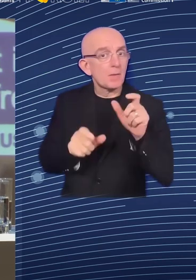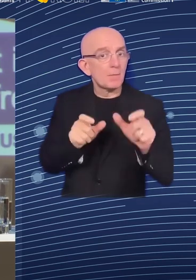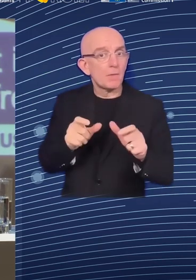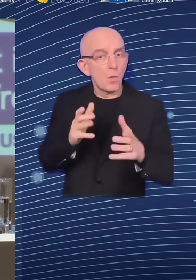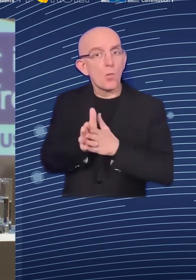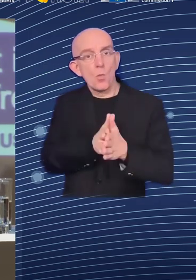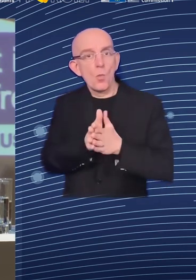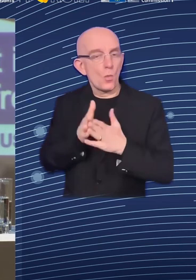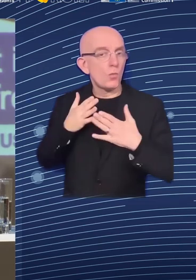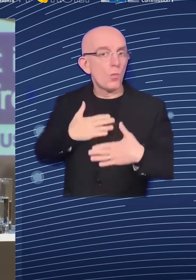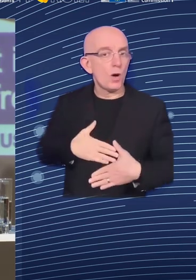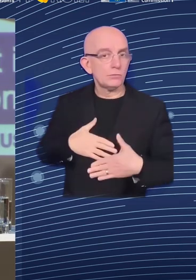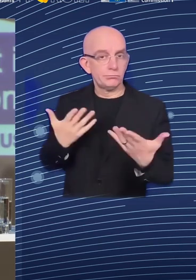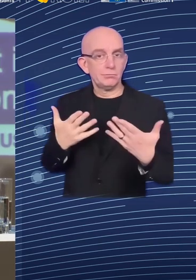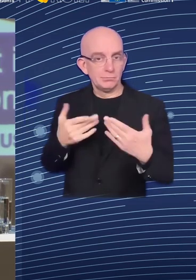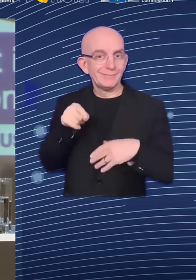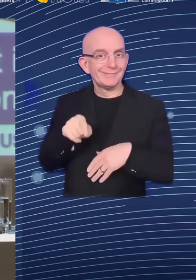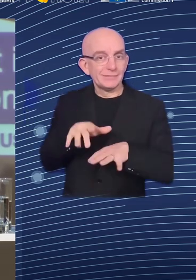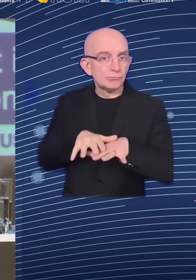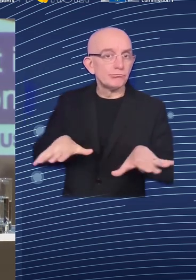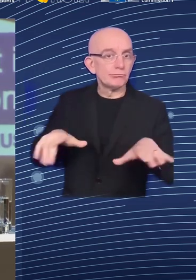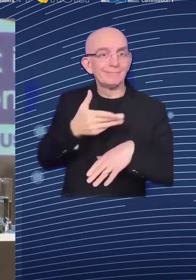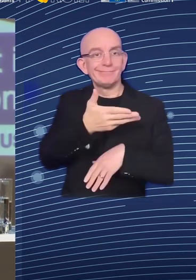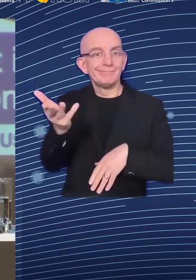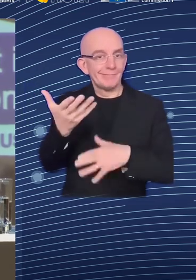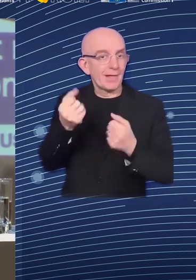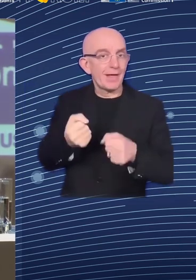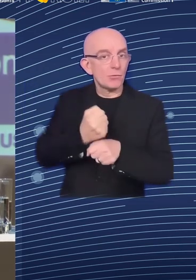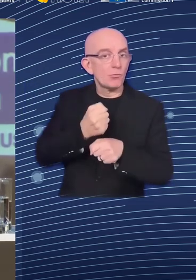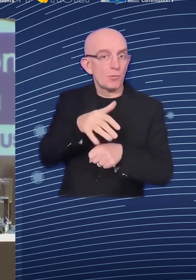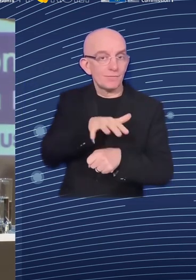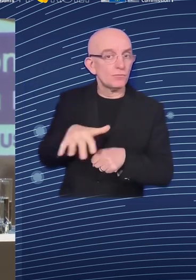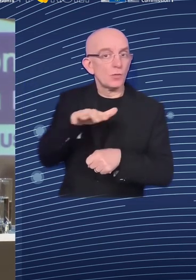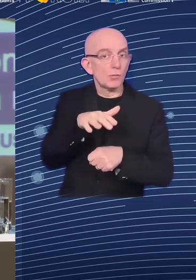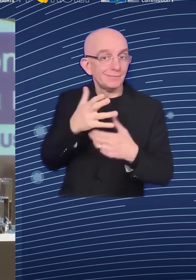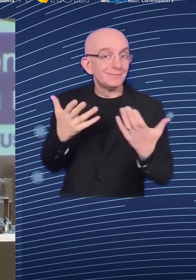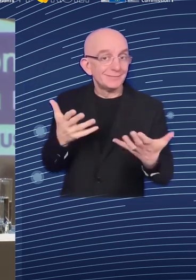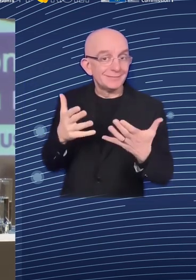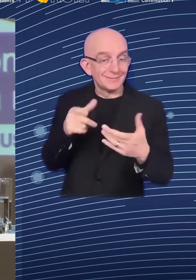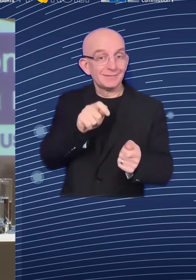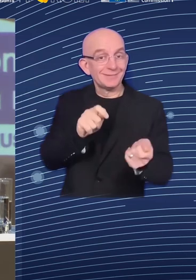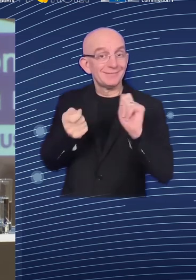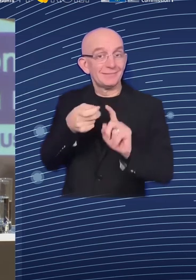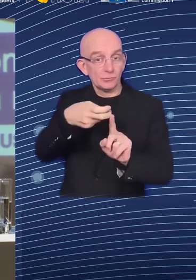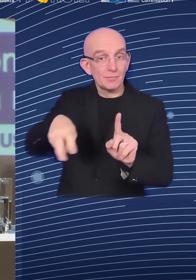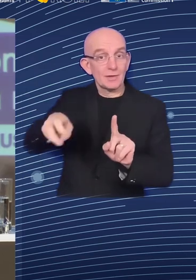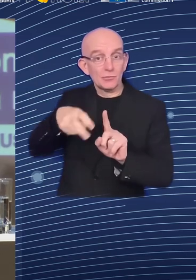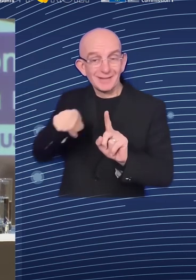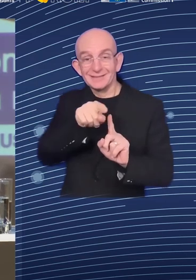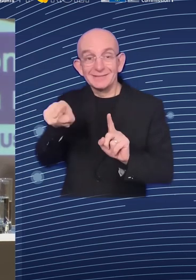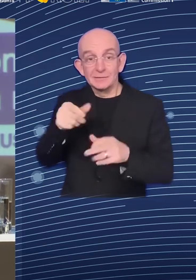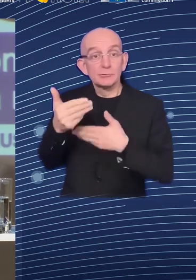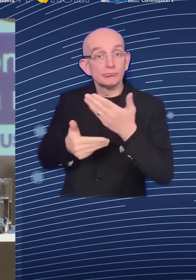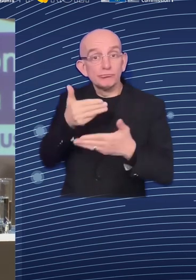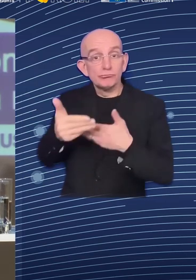The completion rates aren't as low as they might be in other states, but it's probably more about the divide between people who are